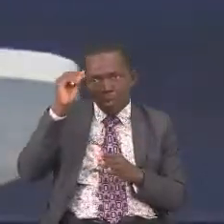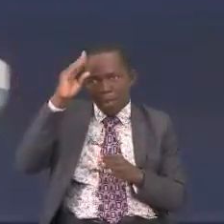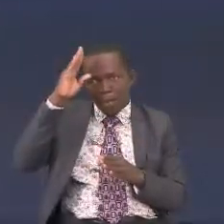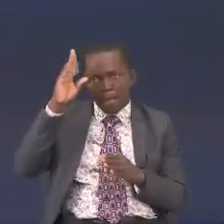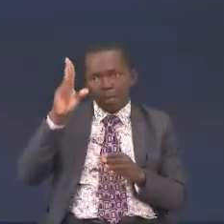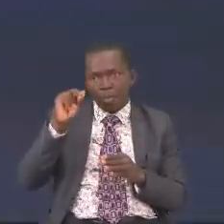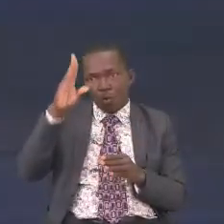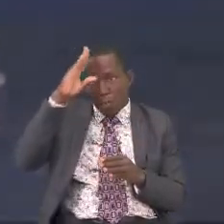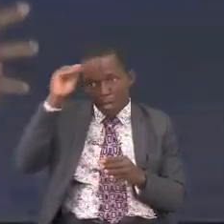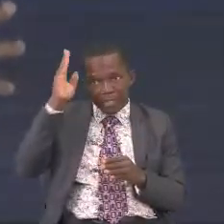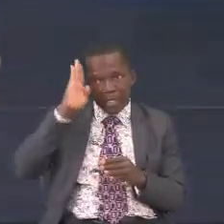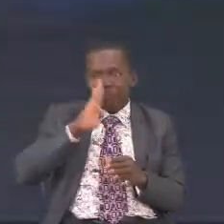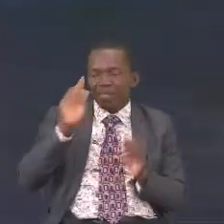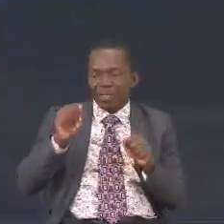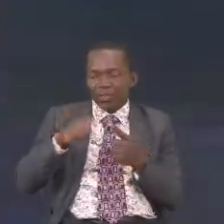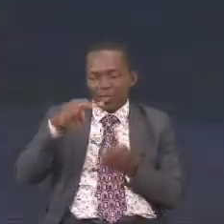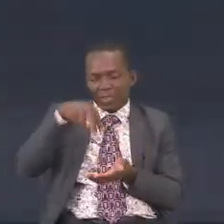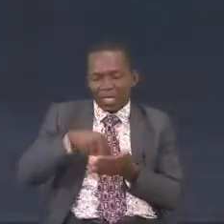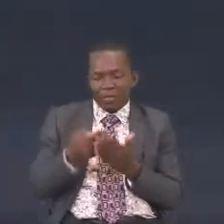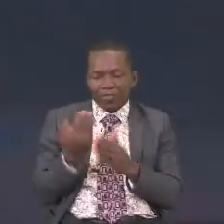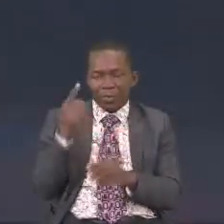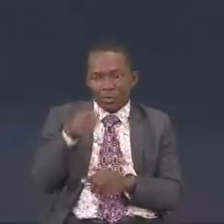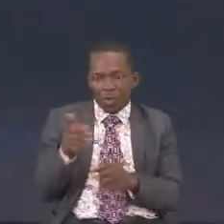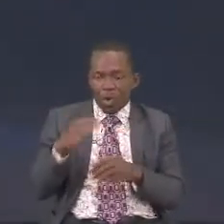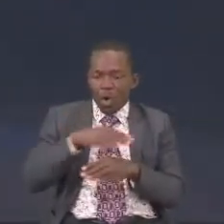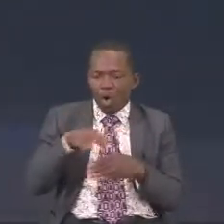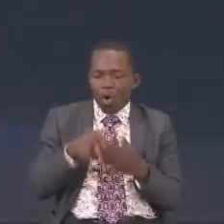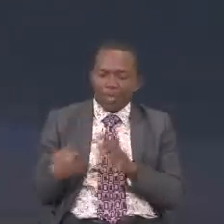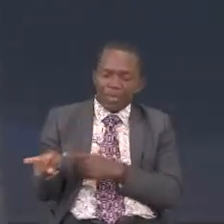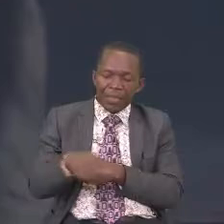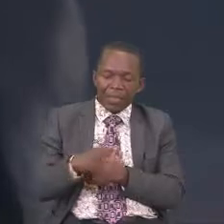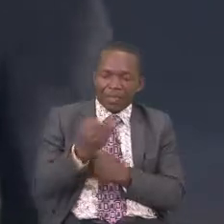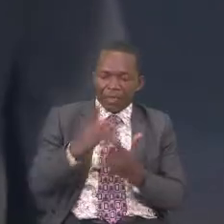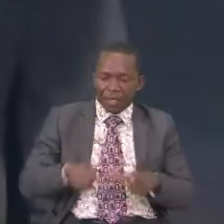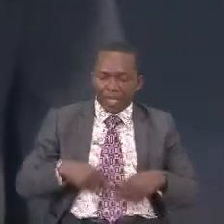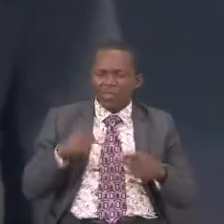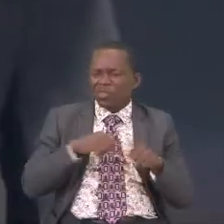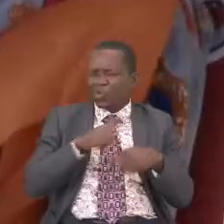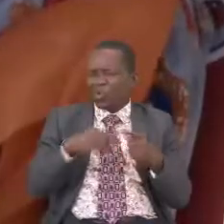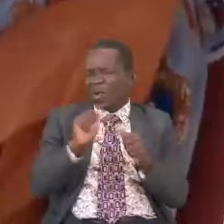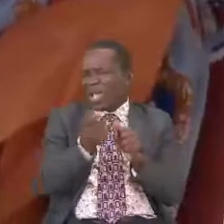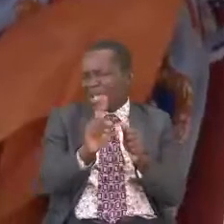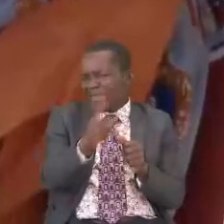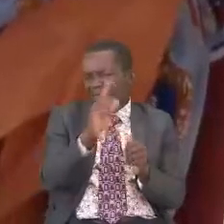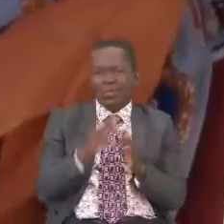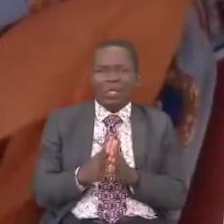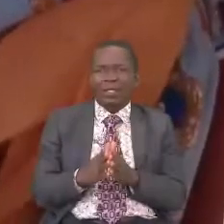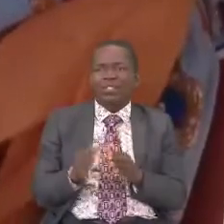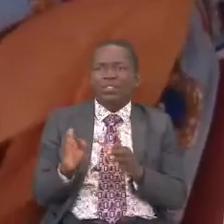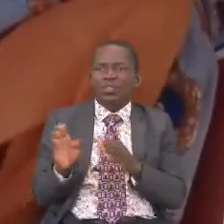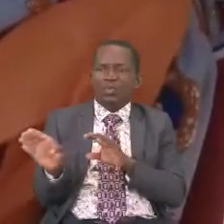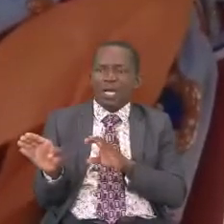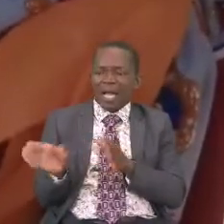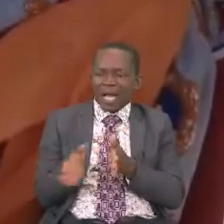stand before you all the days of your life, you will go places you have never gone before. You will ask